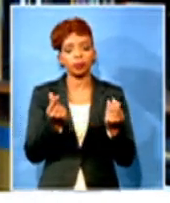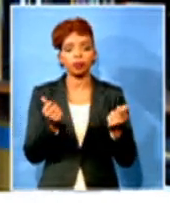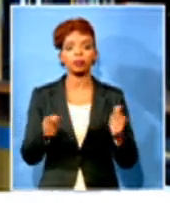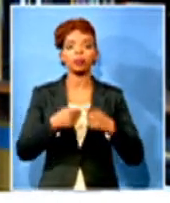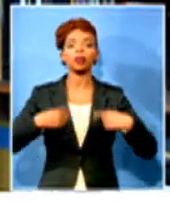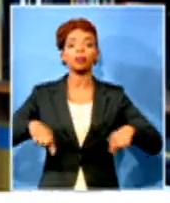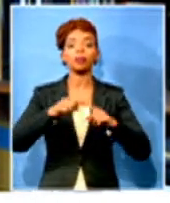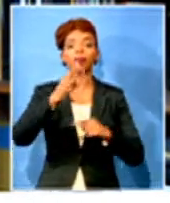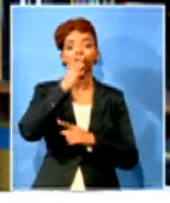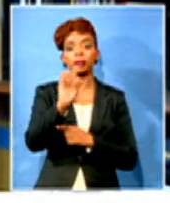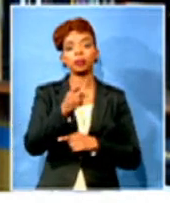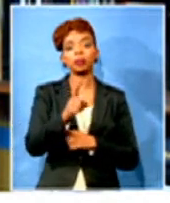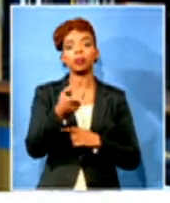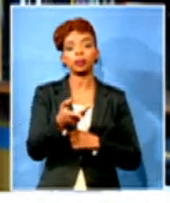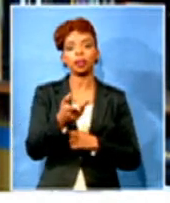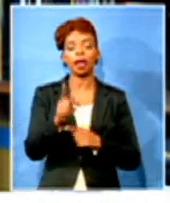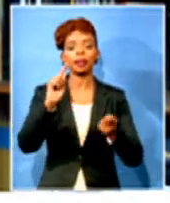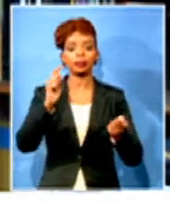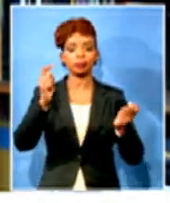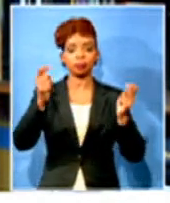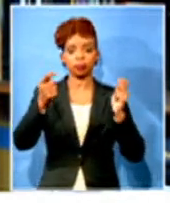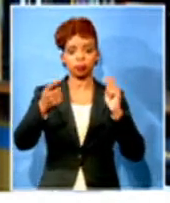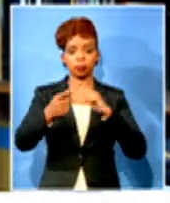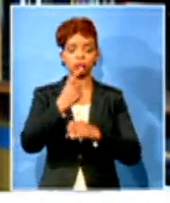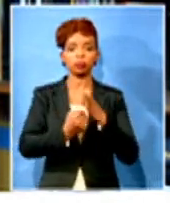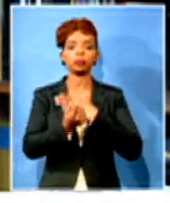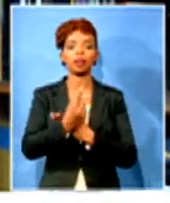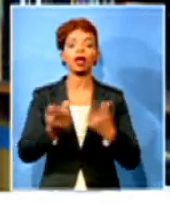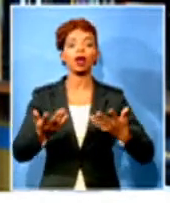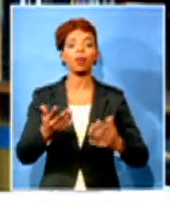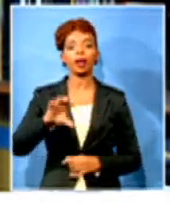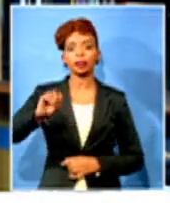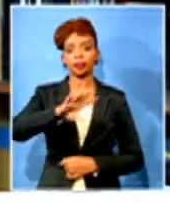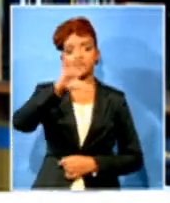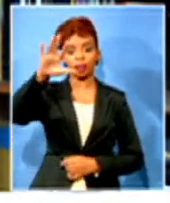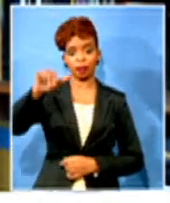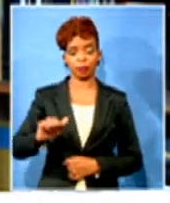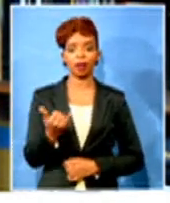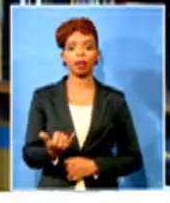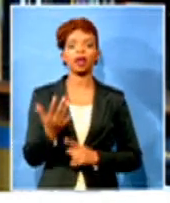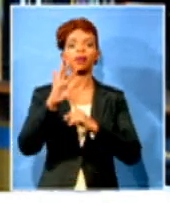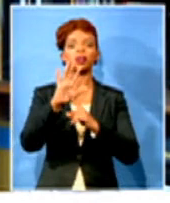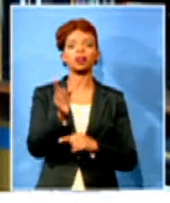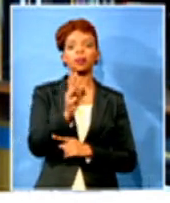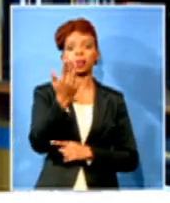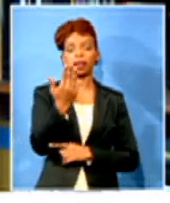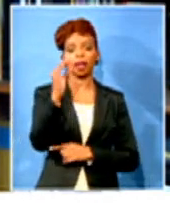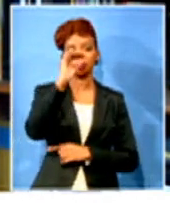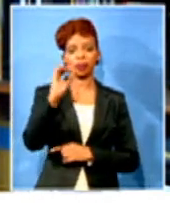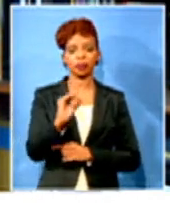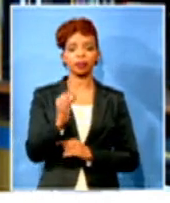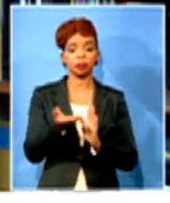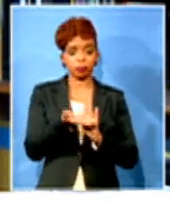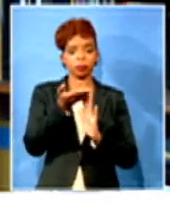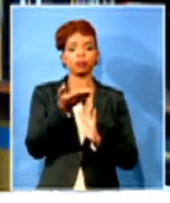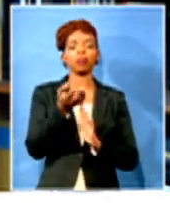Economic Transaction Index, BankServe Africa, and that shows a 9% increase month on month for July, which